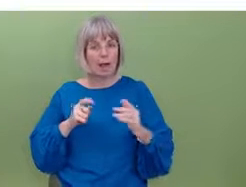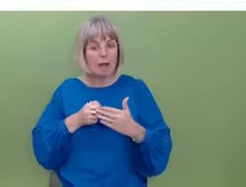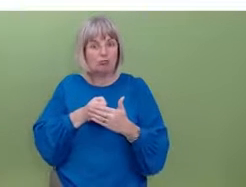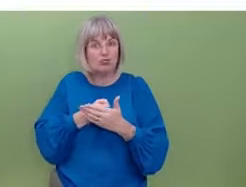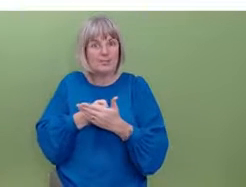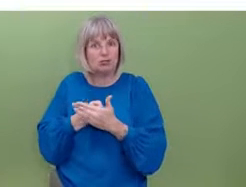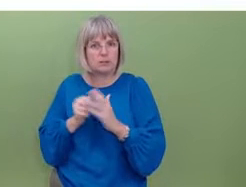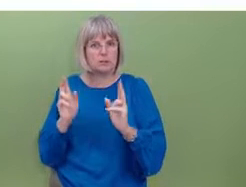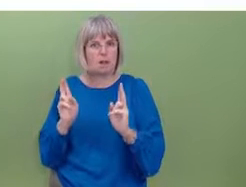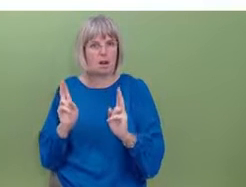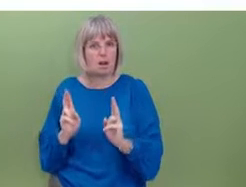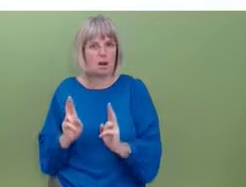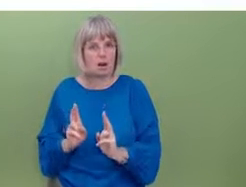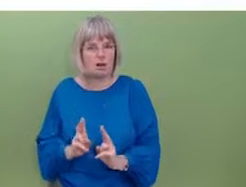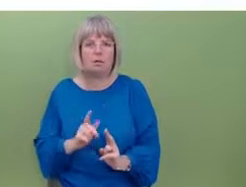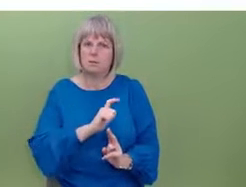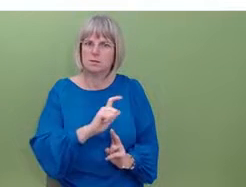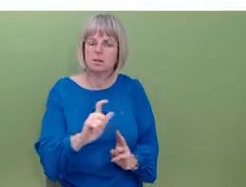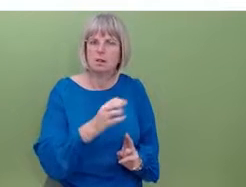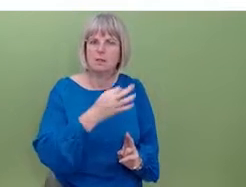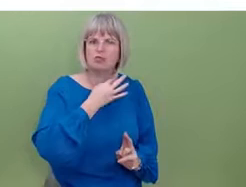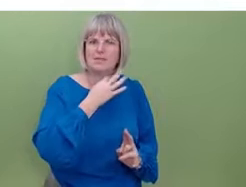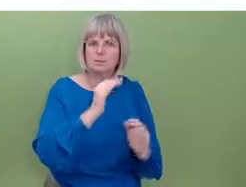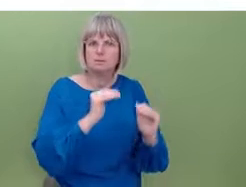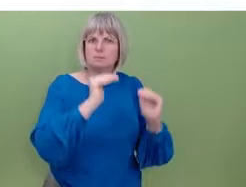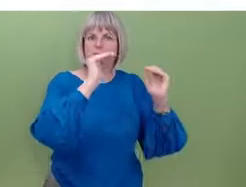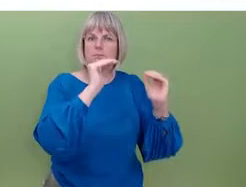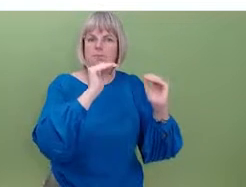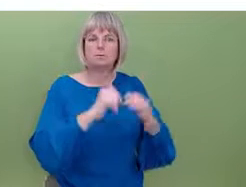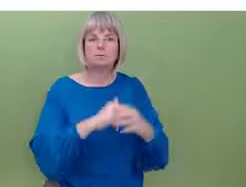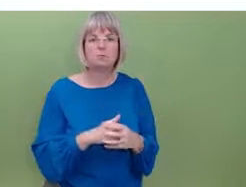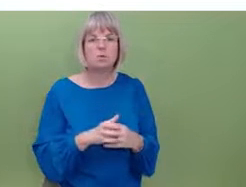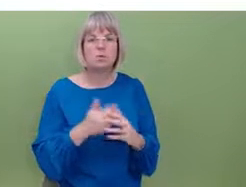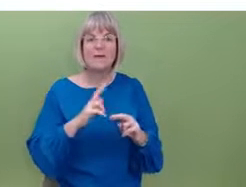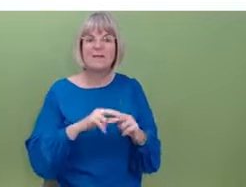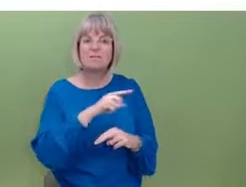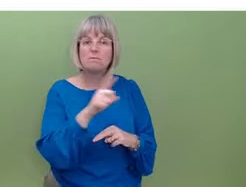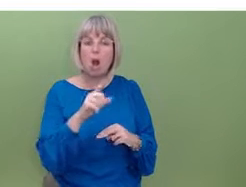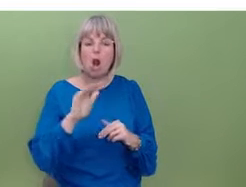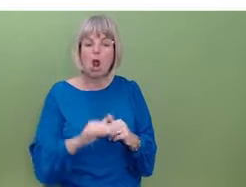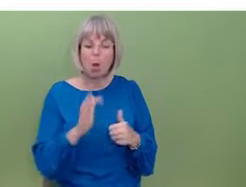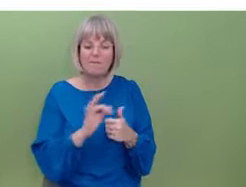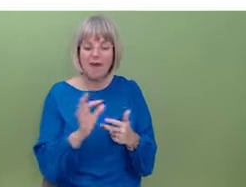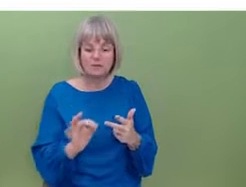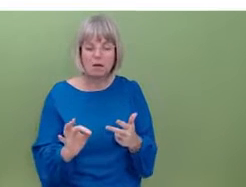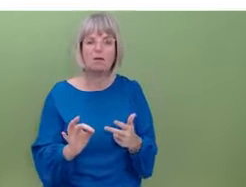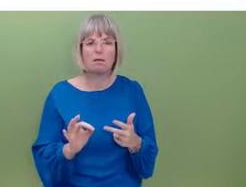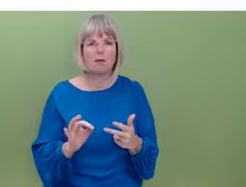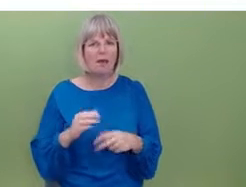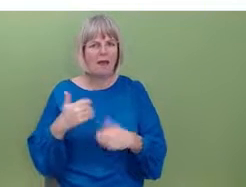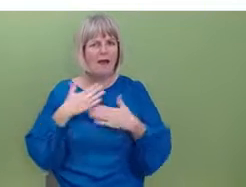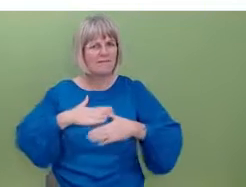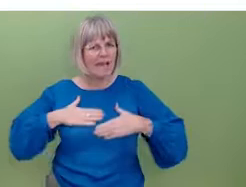these risk factors, you're affected, but you get better once the restrictions ease. If you have these risk factors,